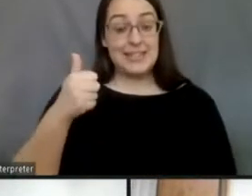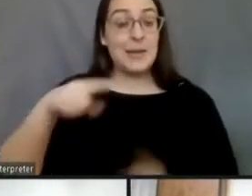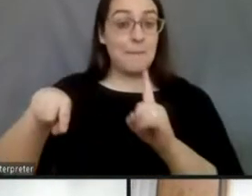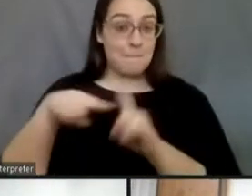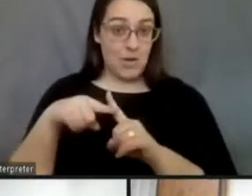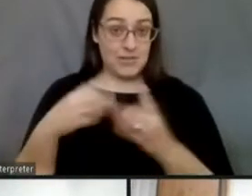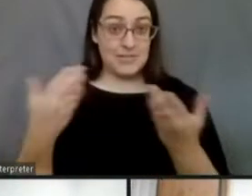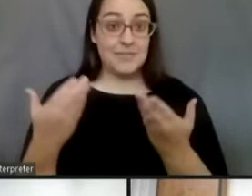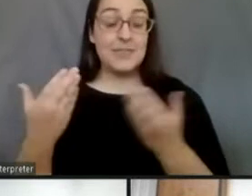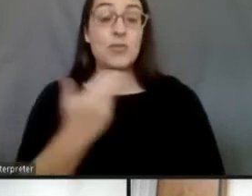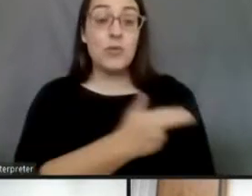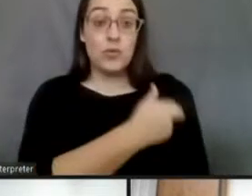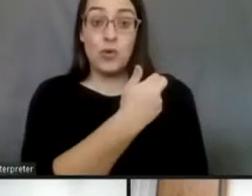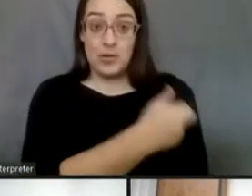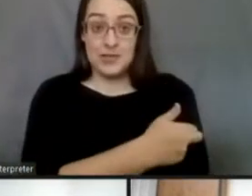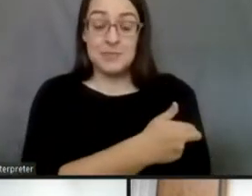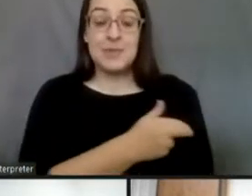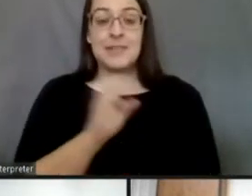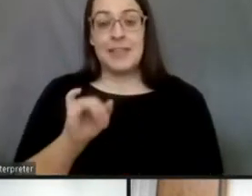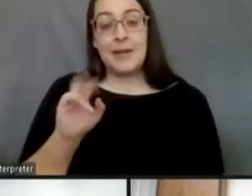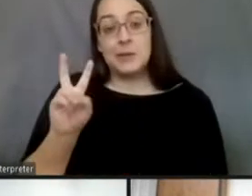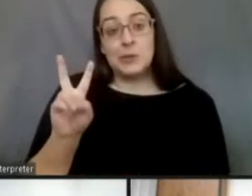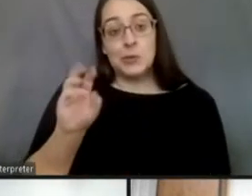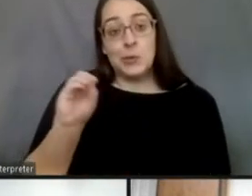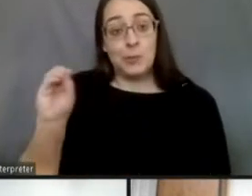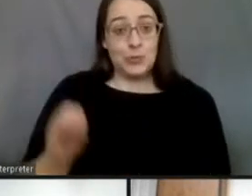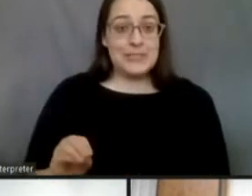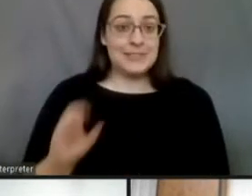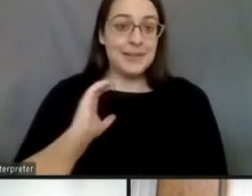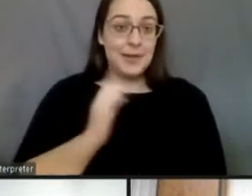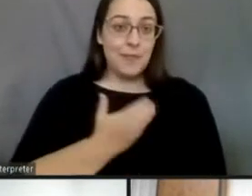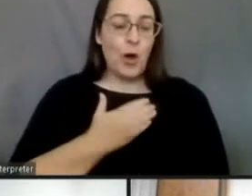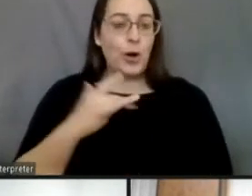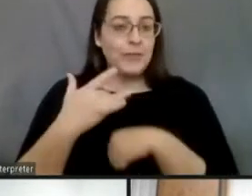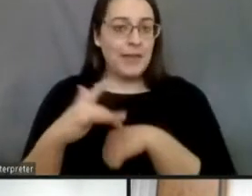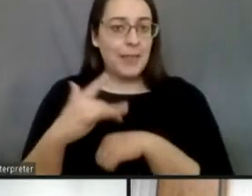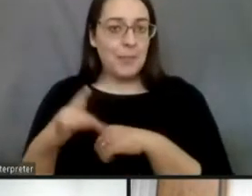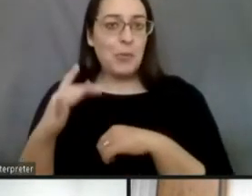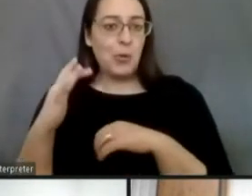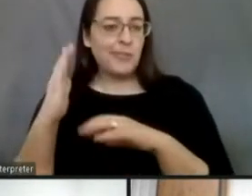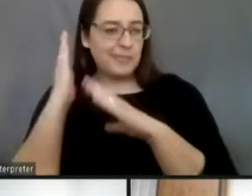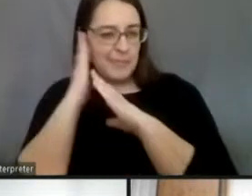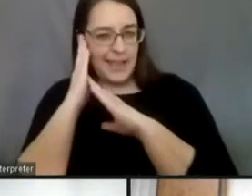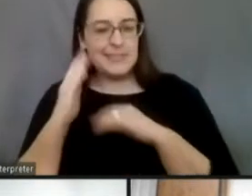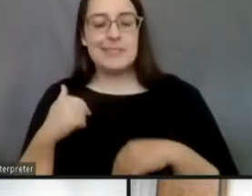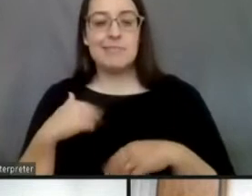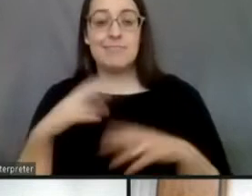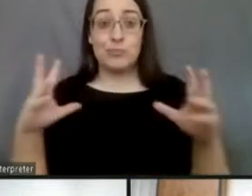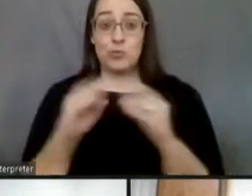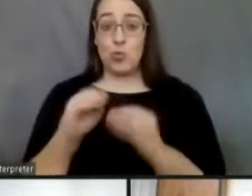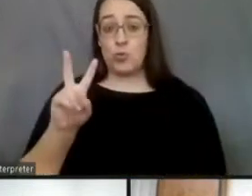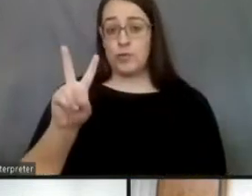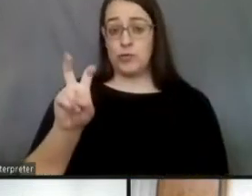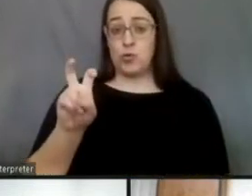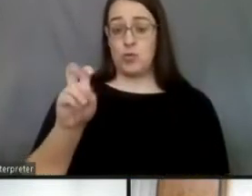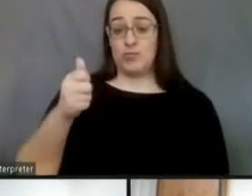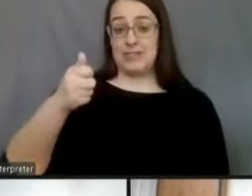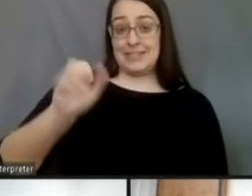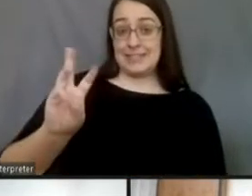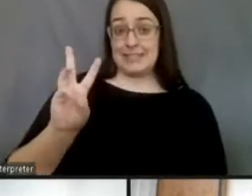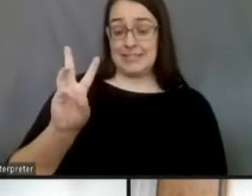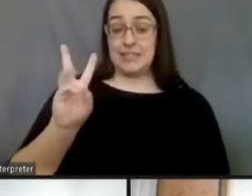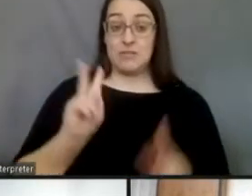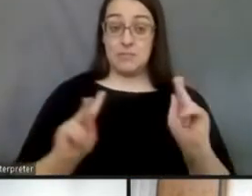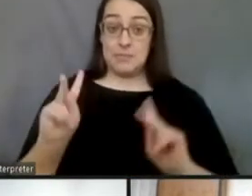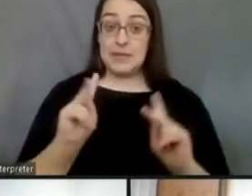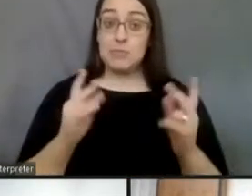positive patients with COVID right now. That's 2% of our licensed beds. That is out of a total of 216 patients